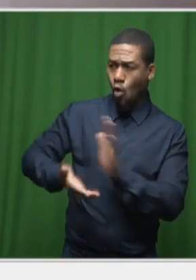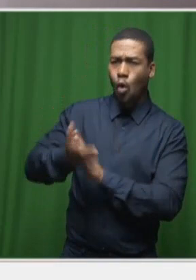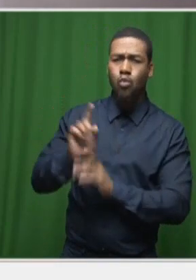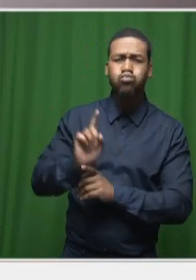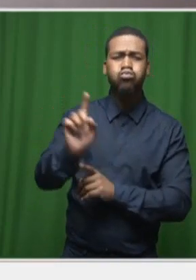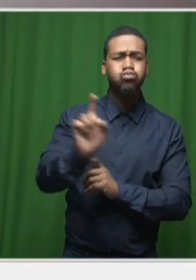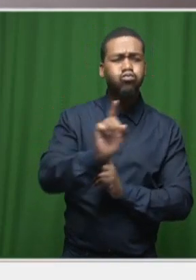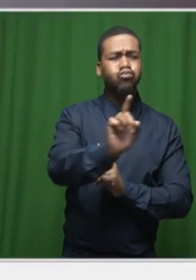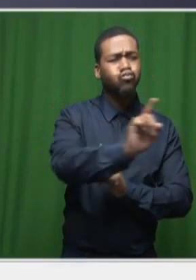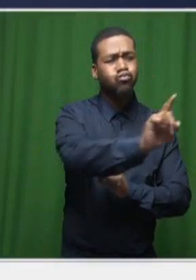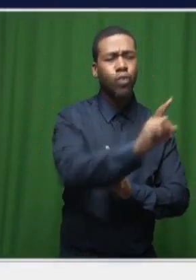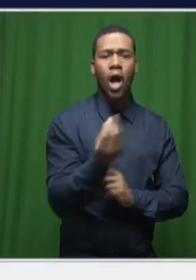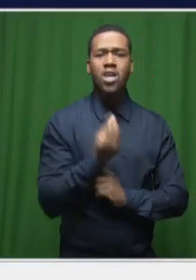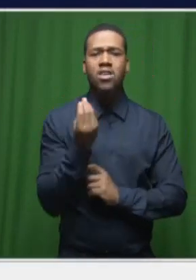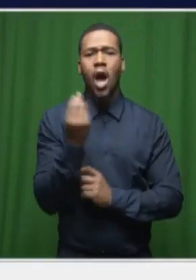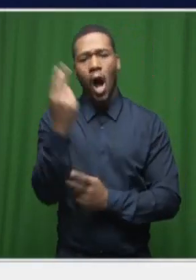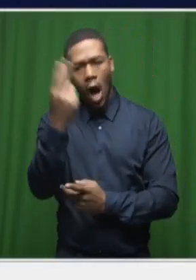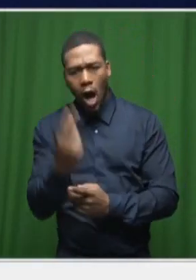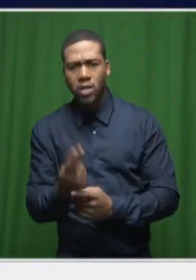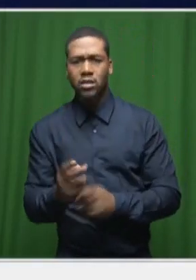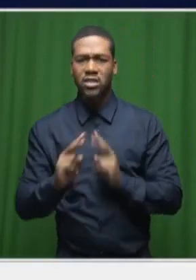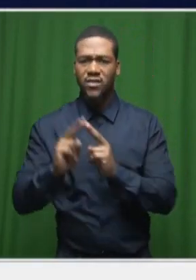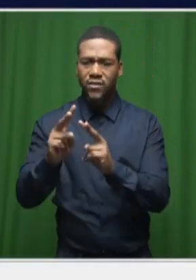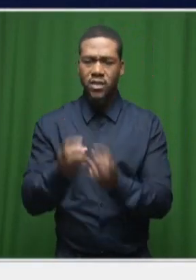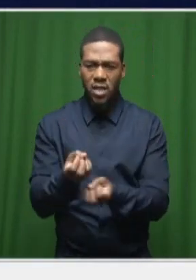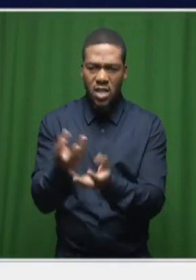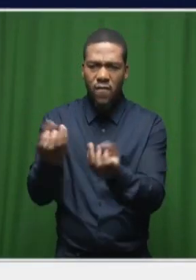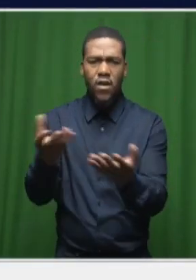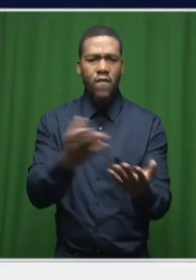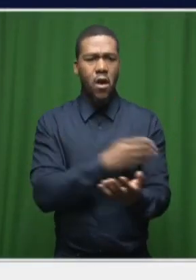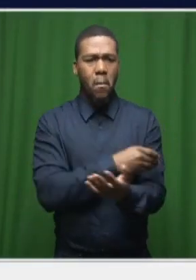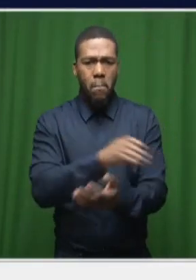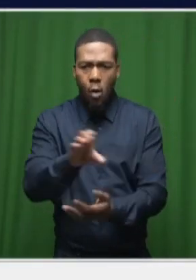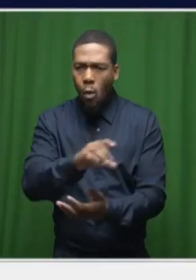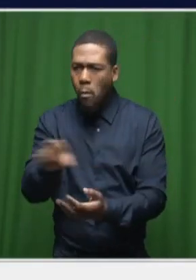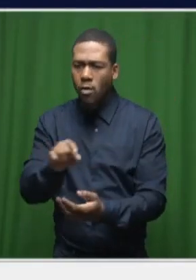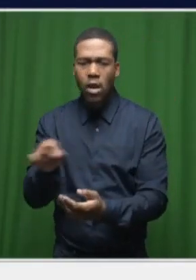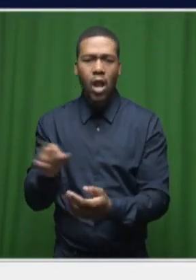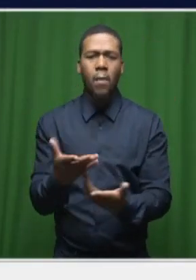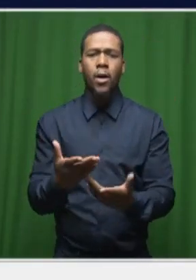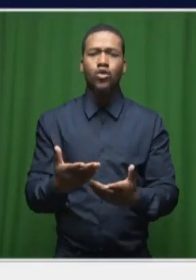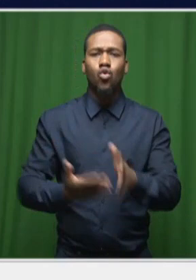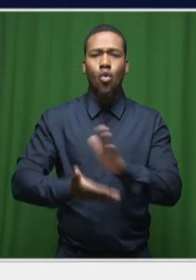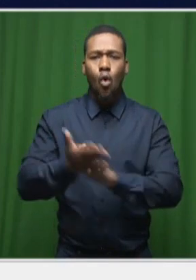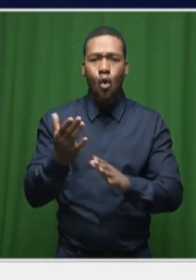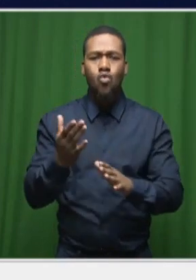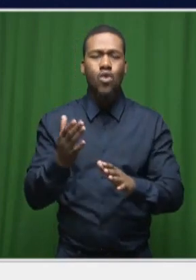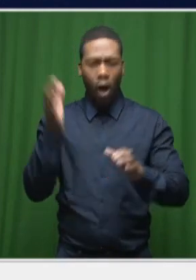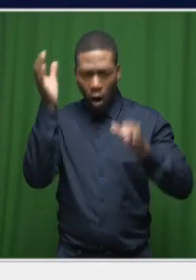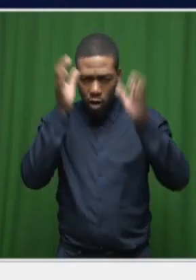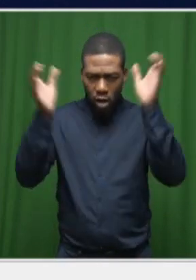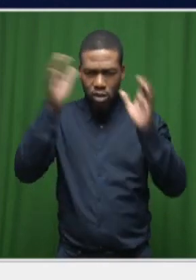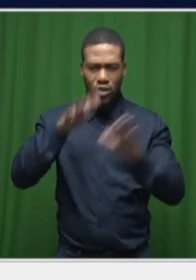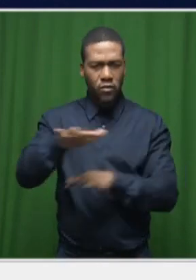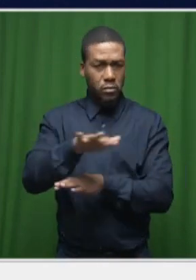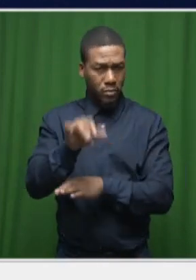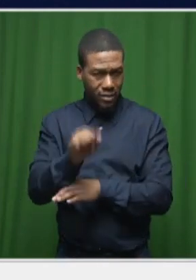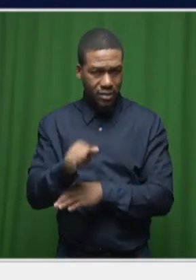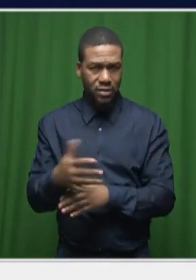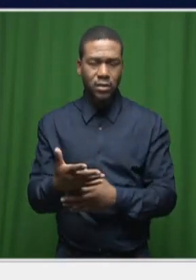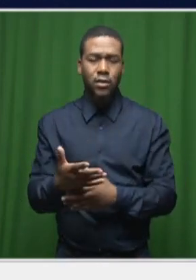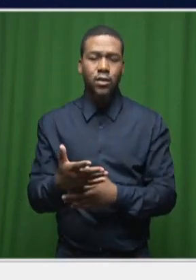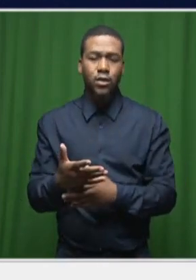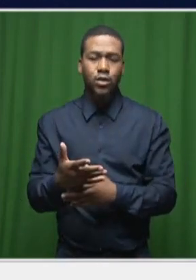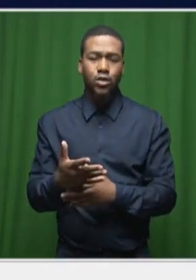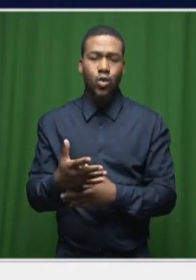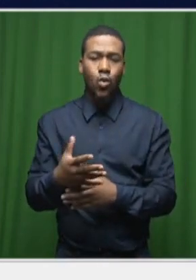parts of South Africa and gives them the choice and the power to potentially go into a creative endeavor and get themselves out of a